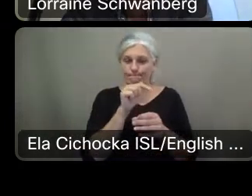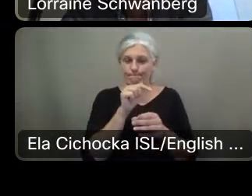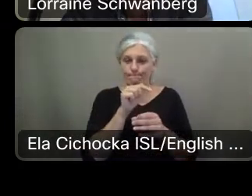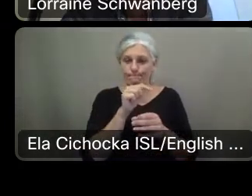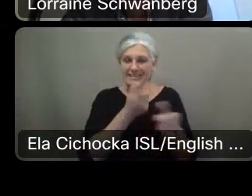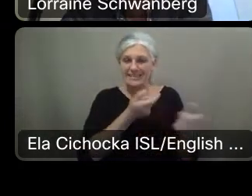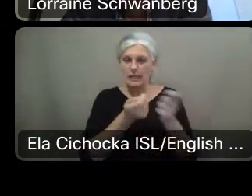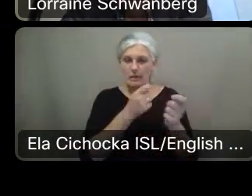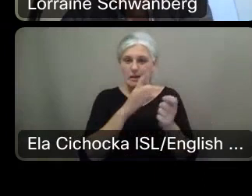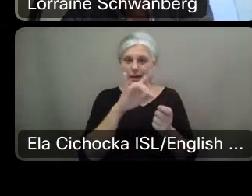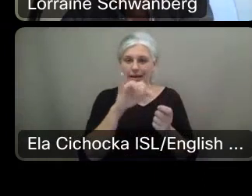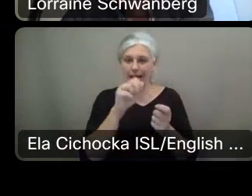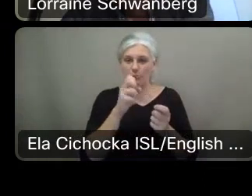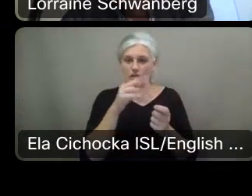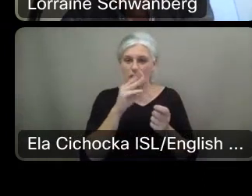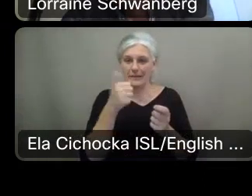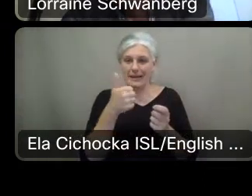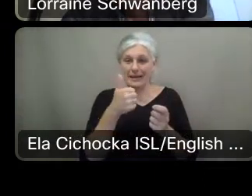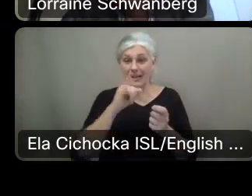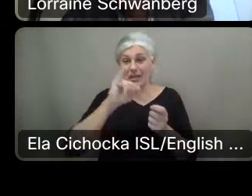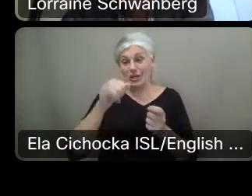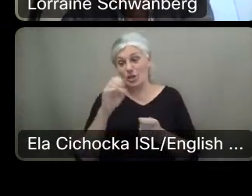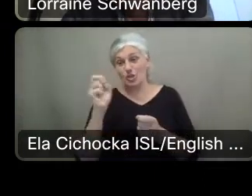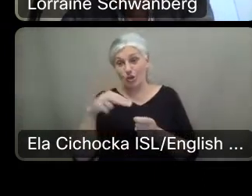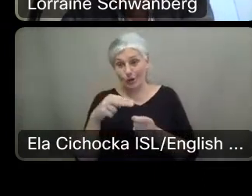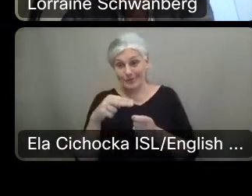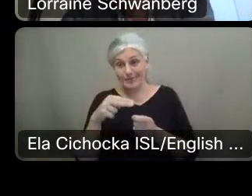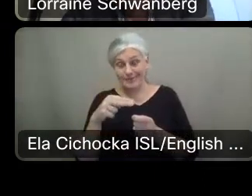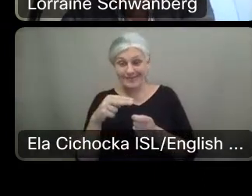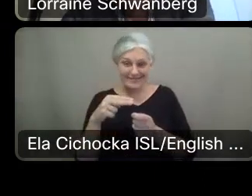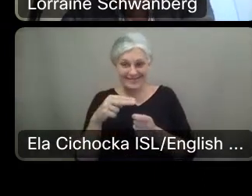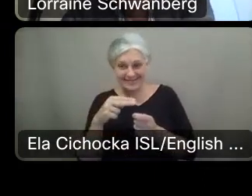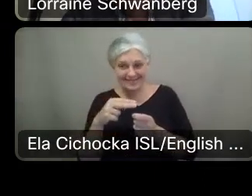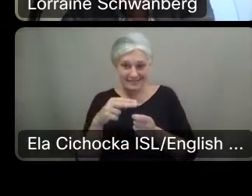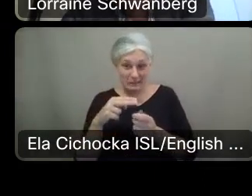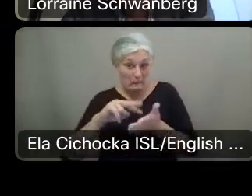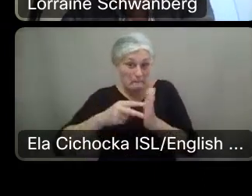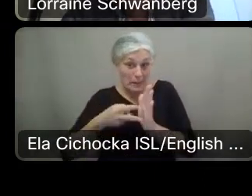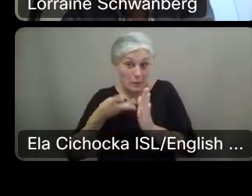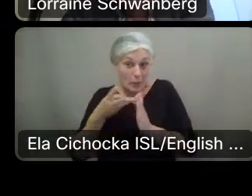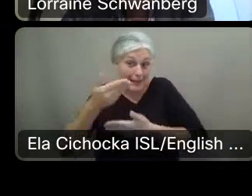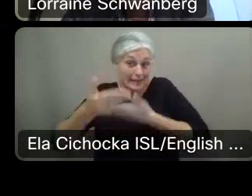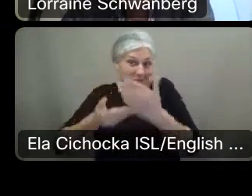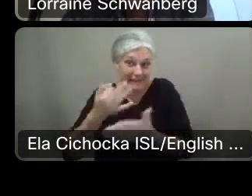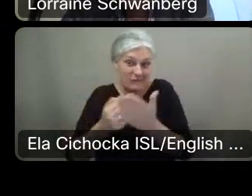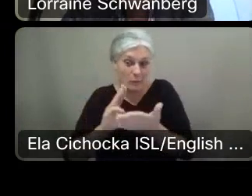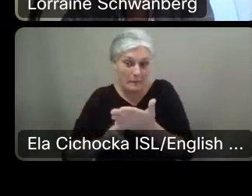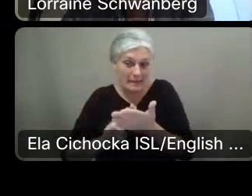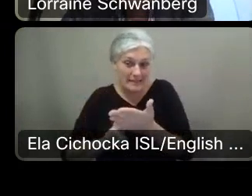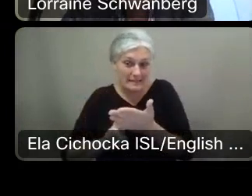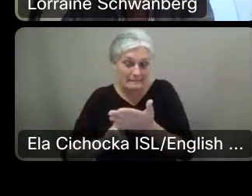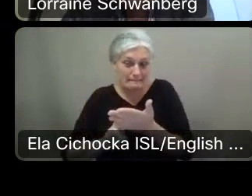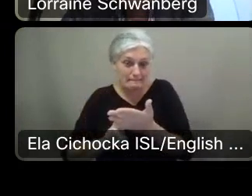therapeutic hypothermia, which John was going to explain to us in a few minutes. And in terms of how clinicians make